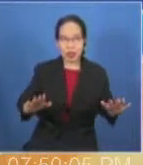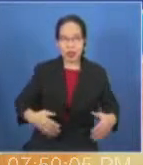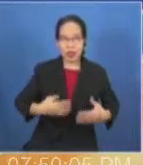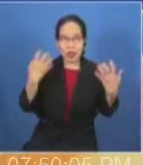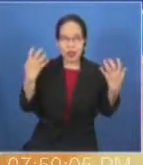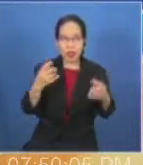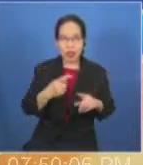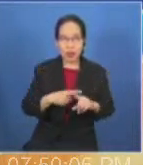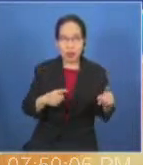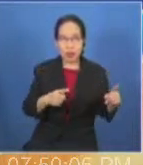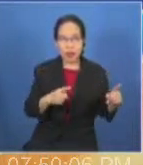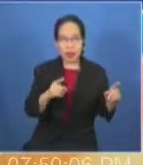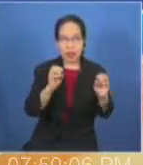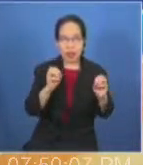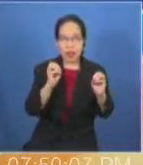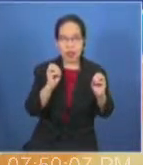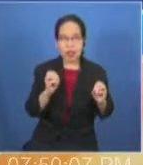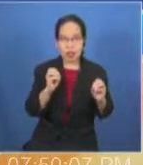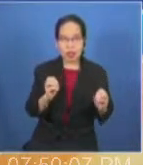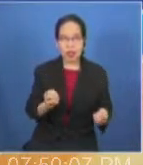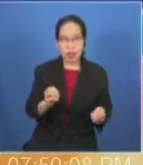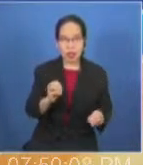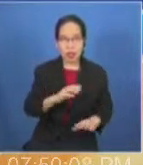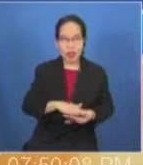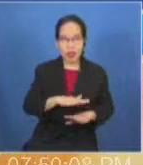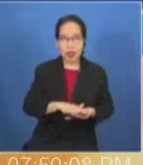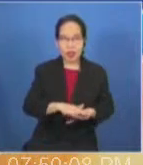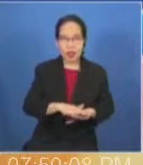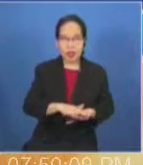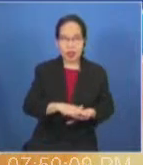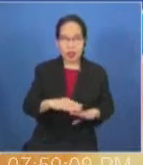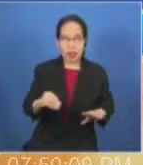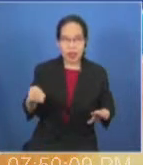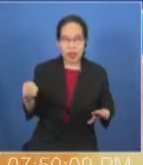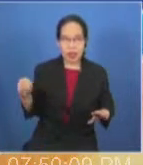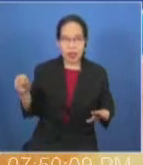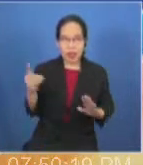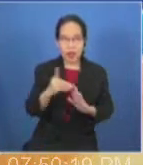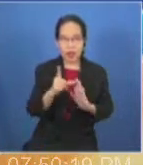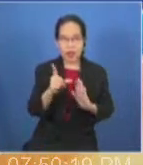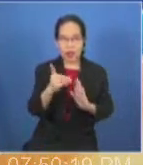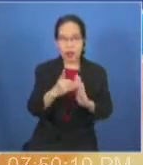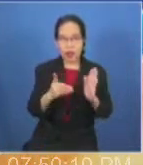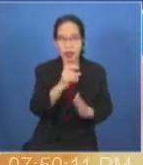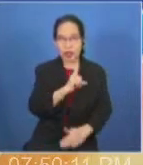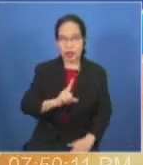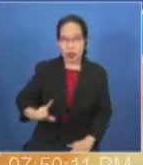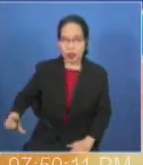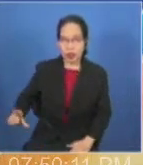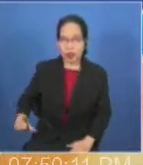to wrath, but bring them up in the nurture and admonition of the Lord."